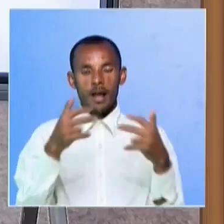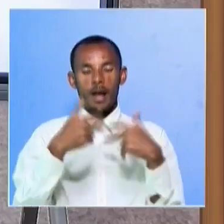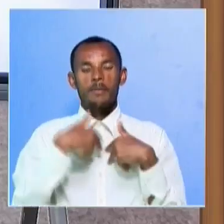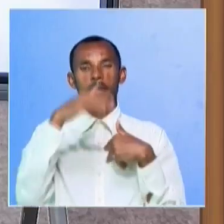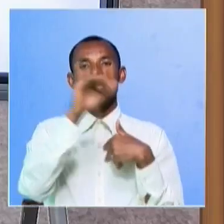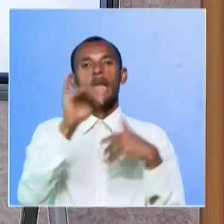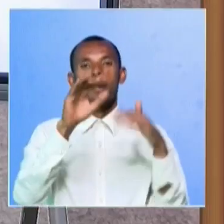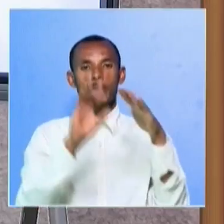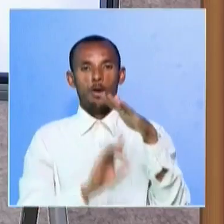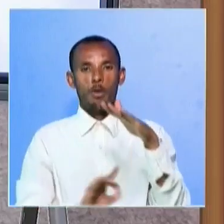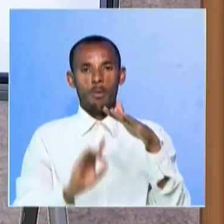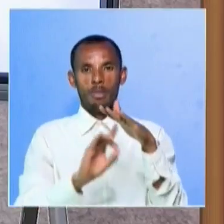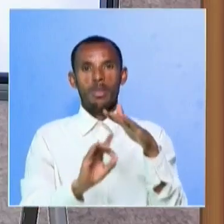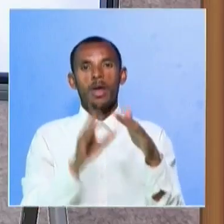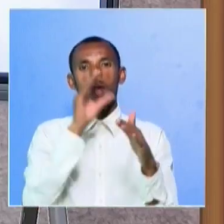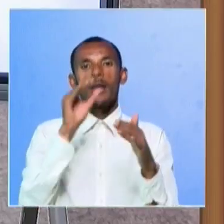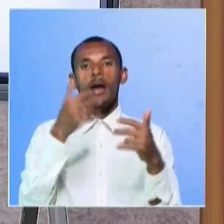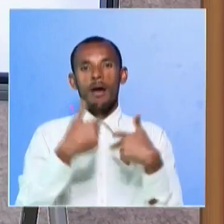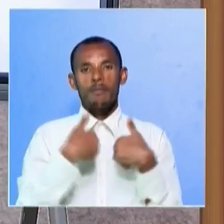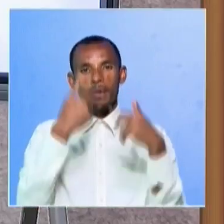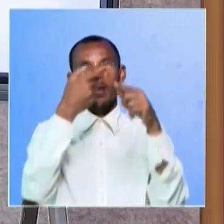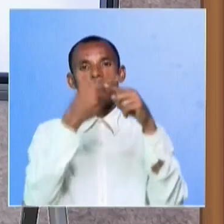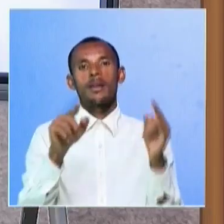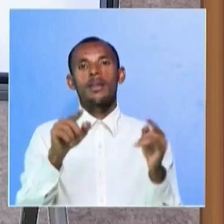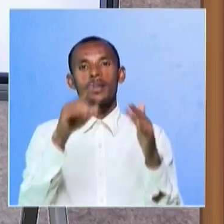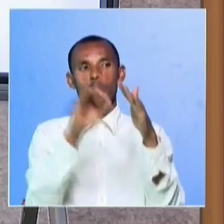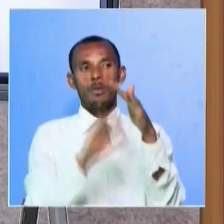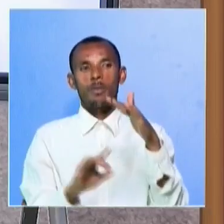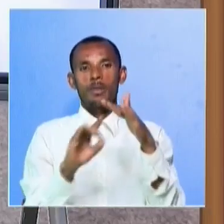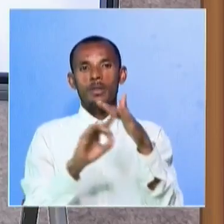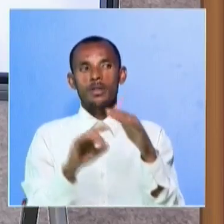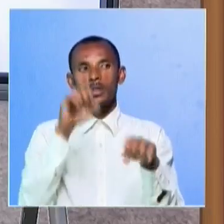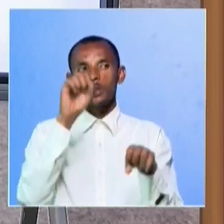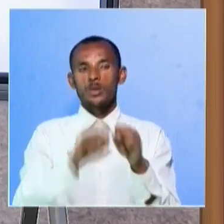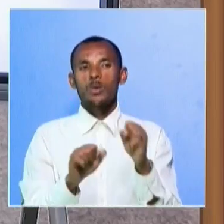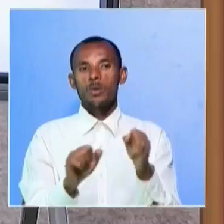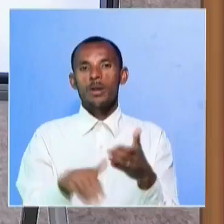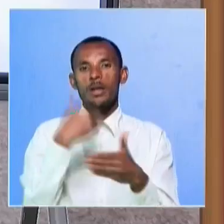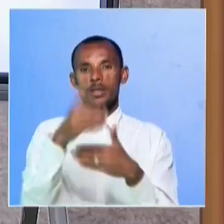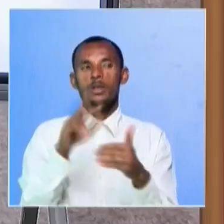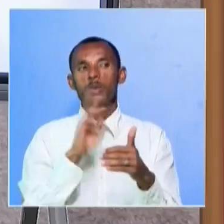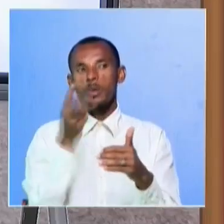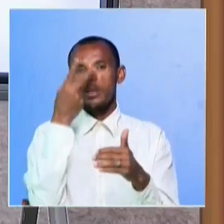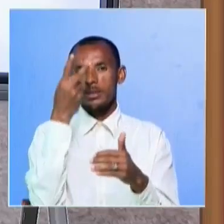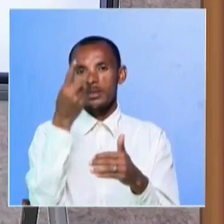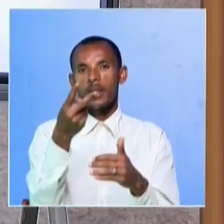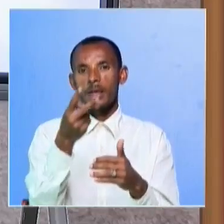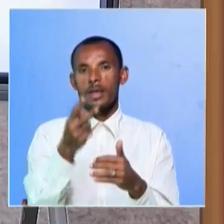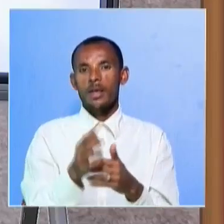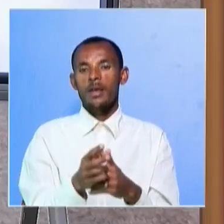same denominator and having different denominators. So next we will see